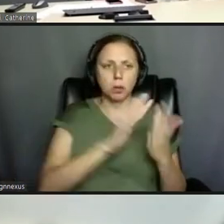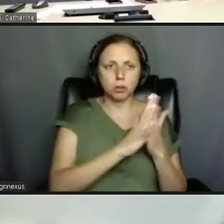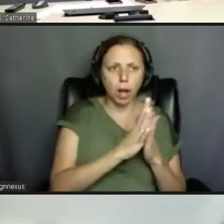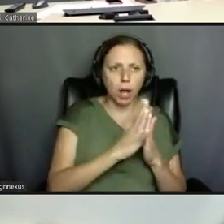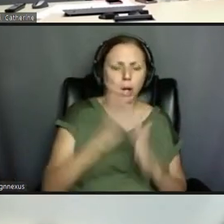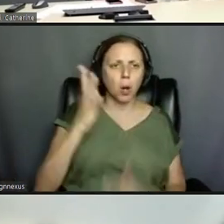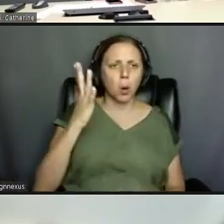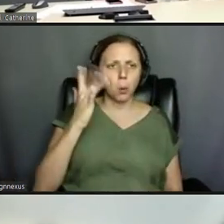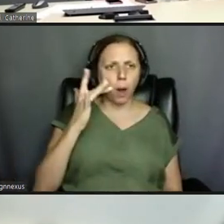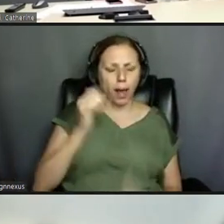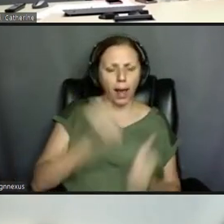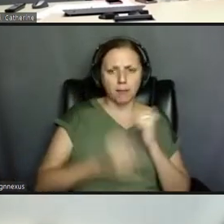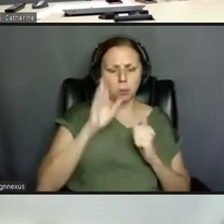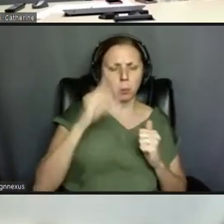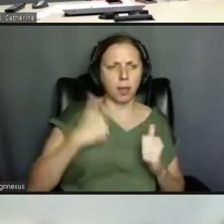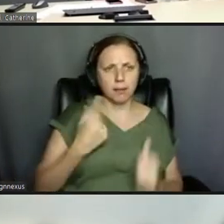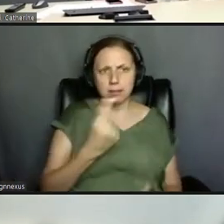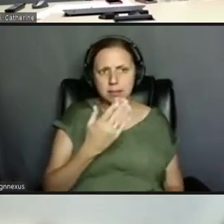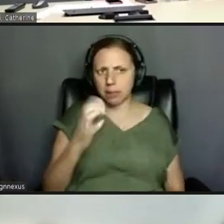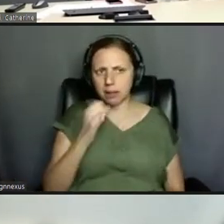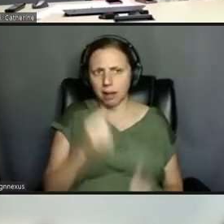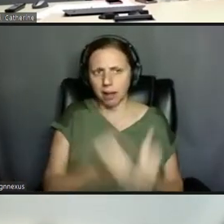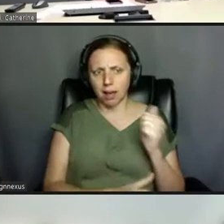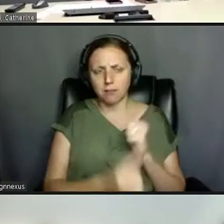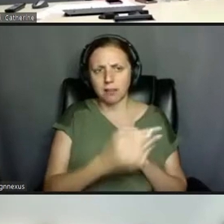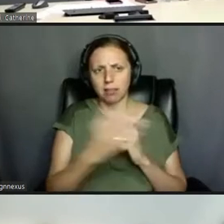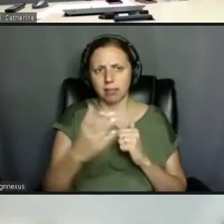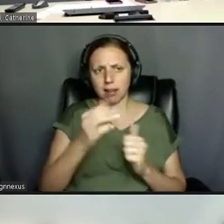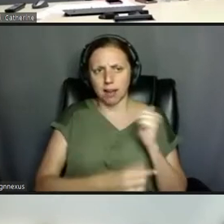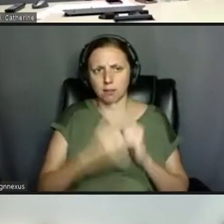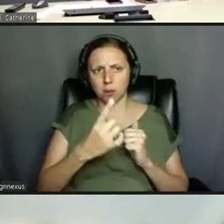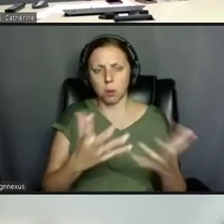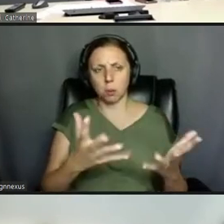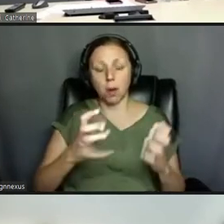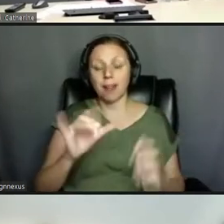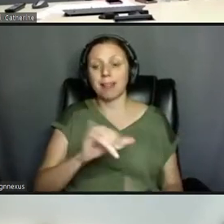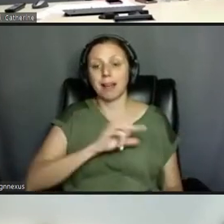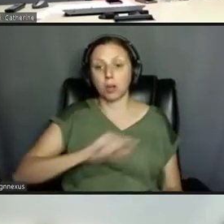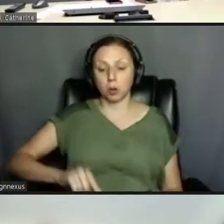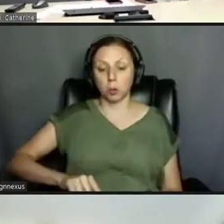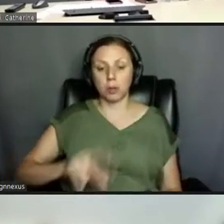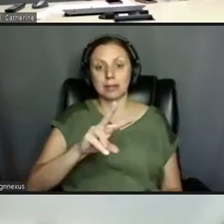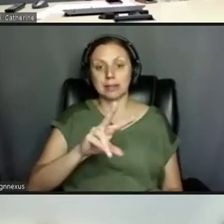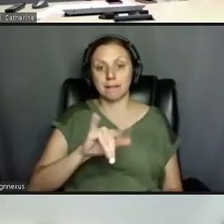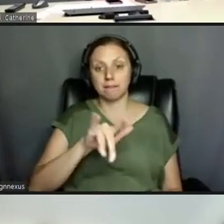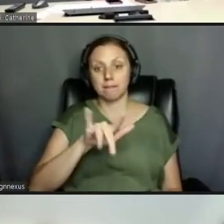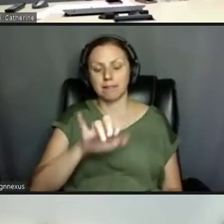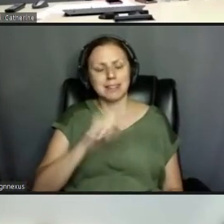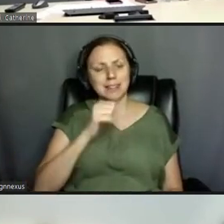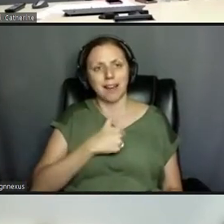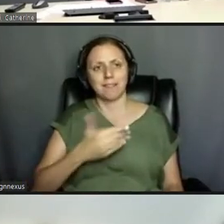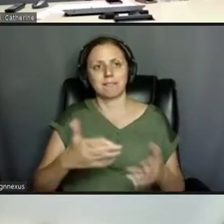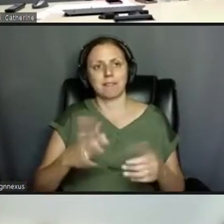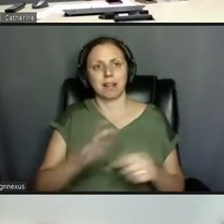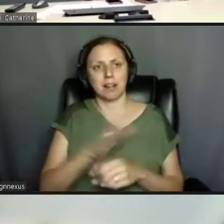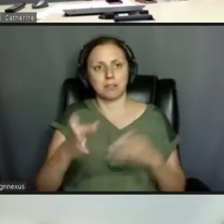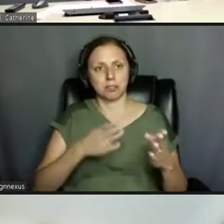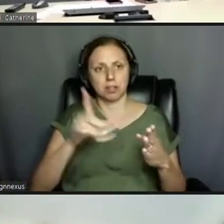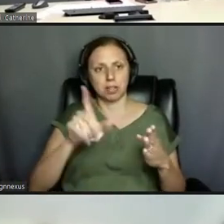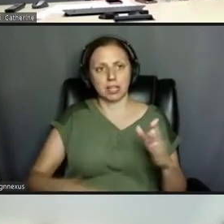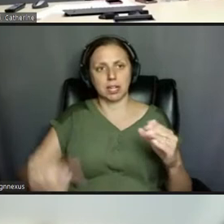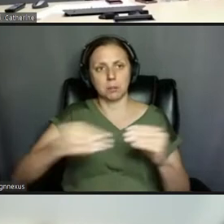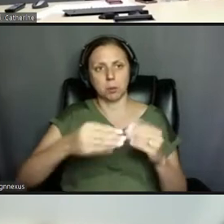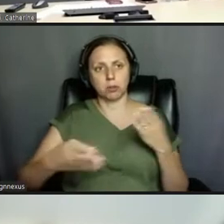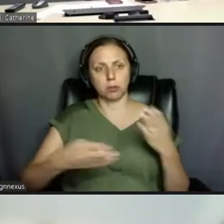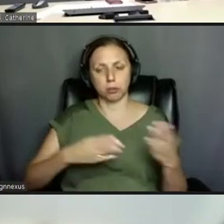gets something. It's not everything everyone wanted. Like Queens Village, we're not getting enough service. So we need more service in Queens Village and